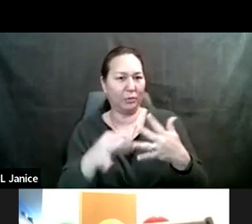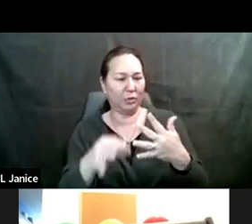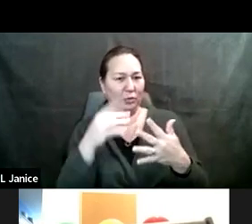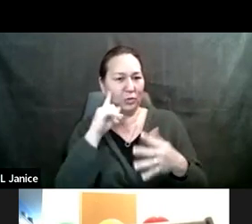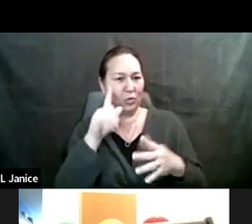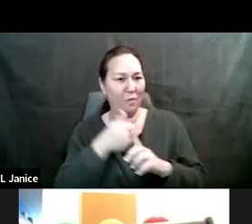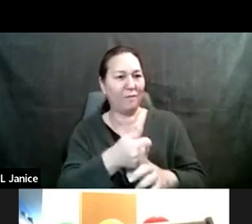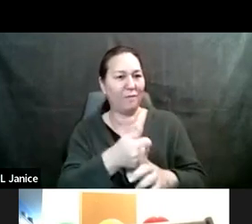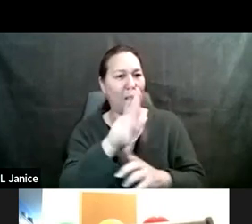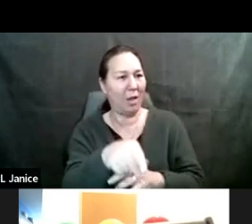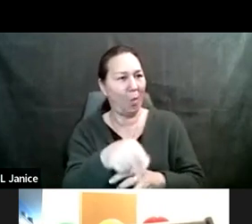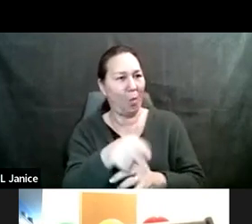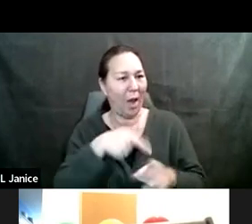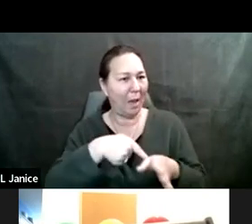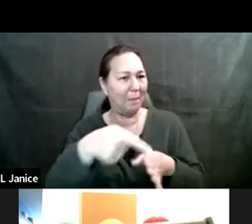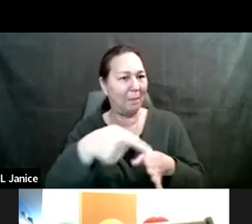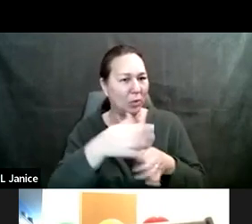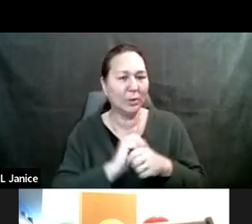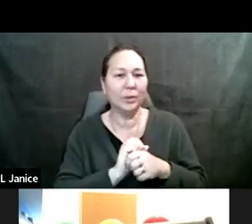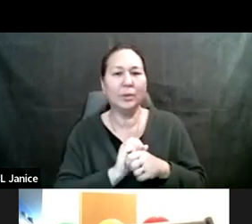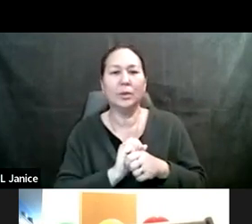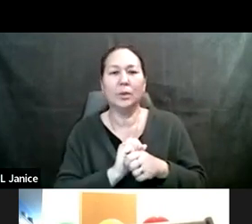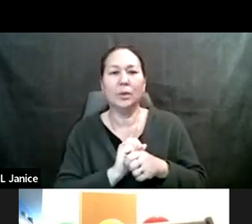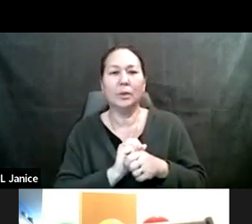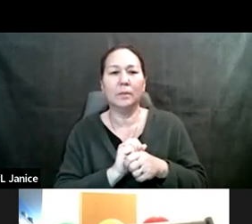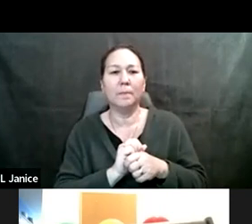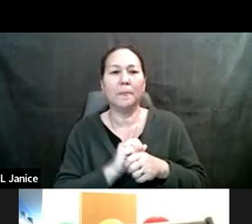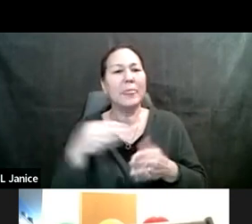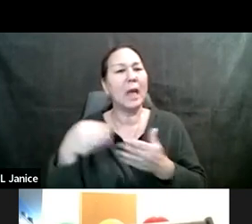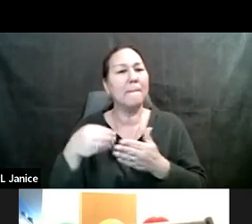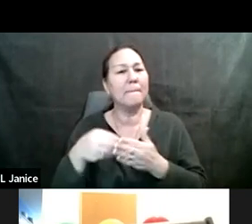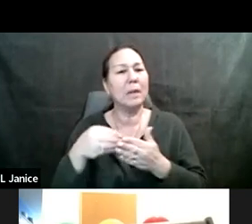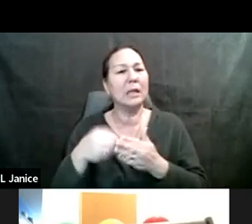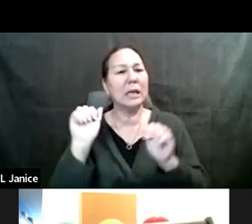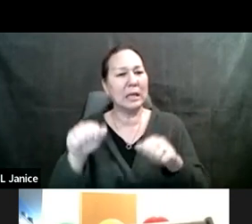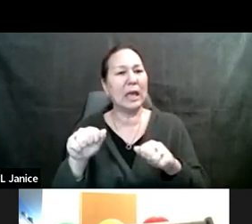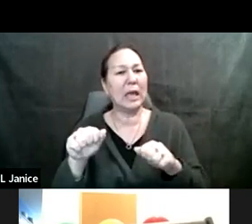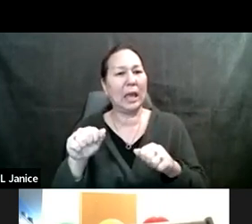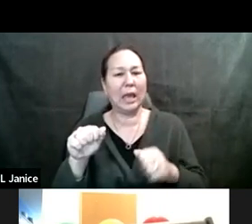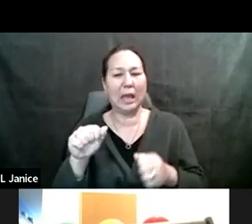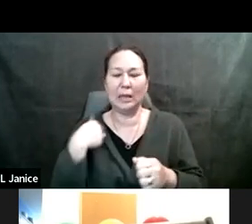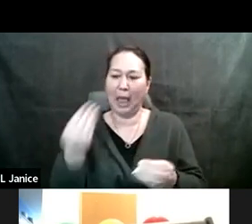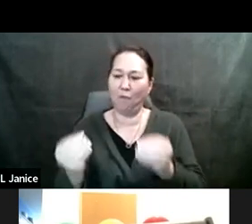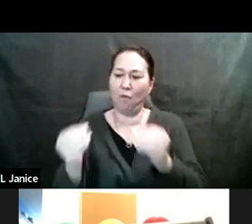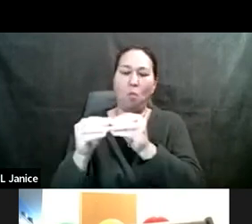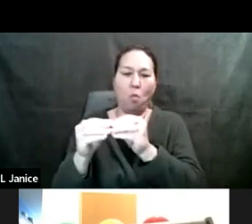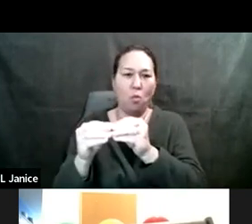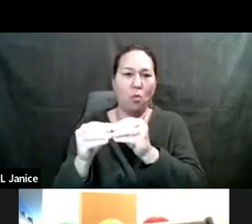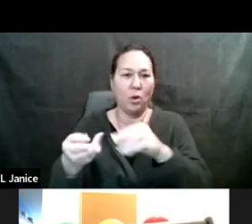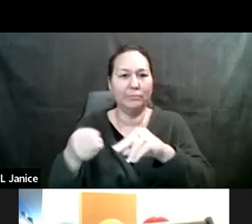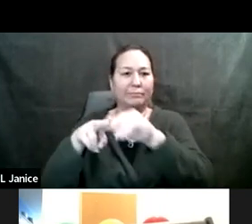um Madison Park should be one of the schools that can be um budget can be a little higher so the um programs can